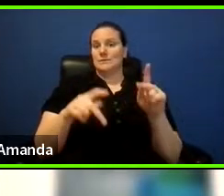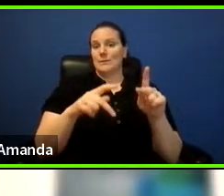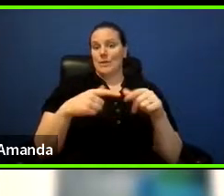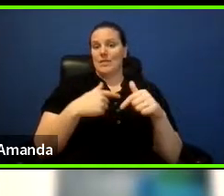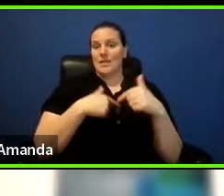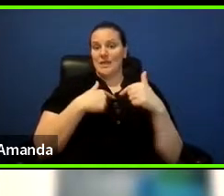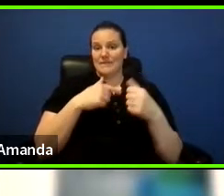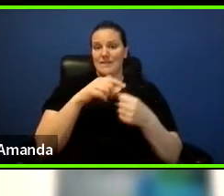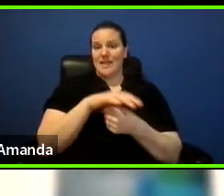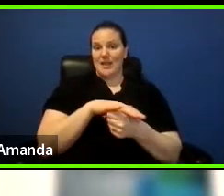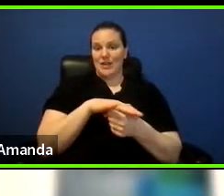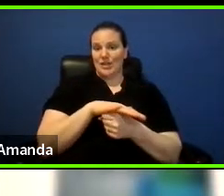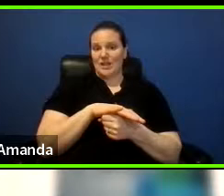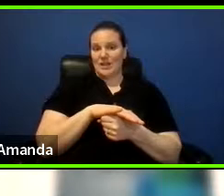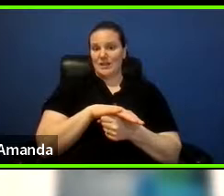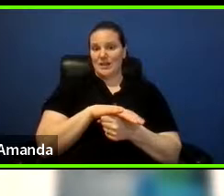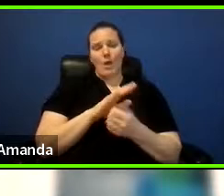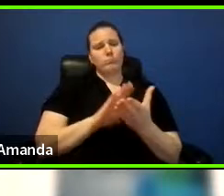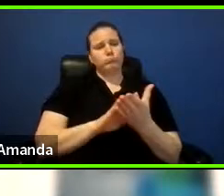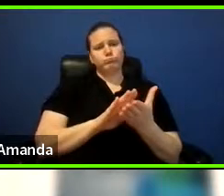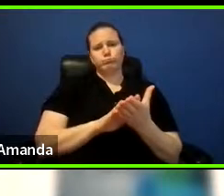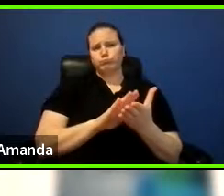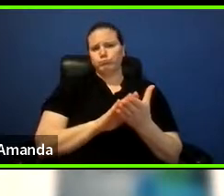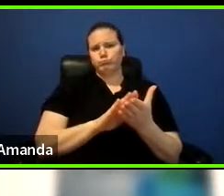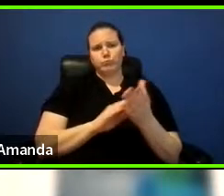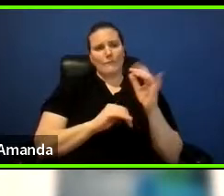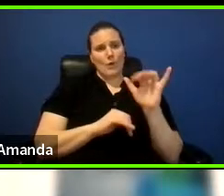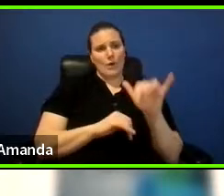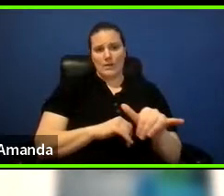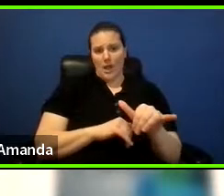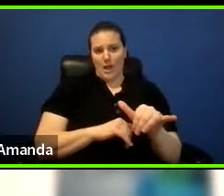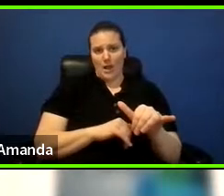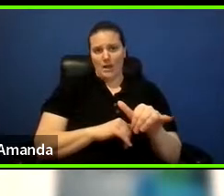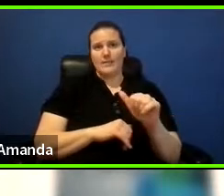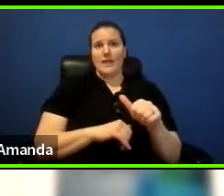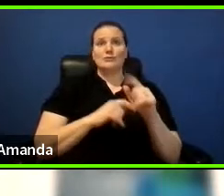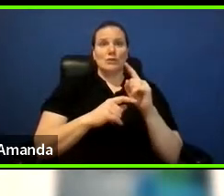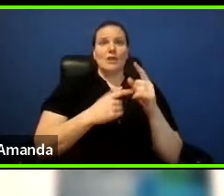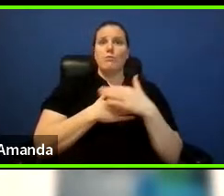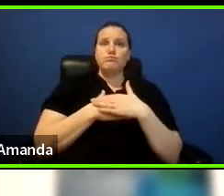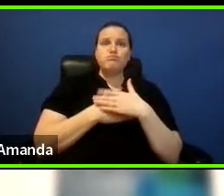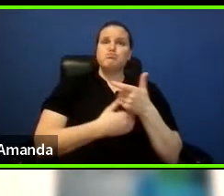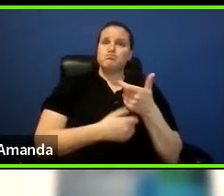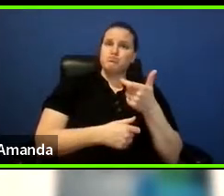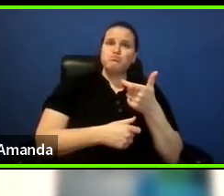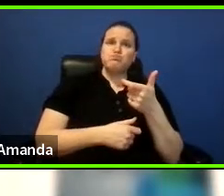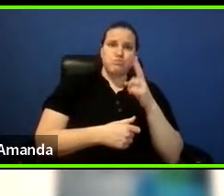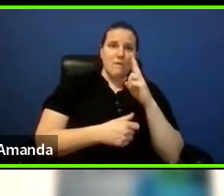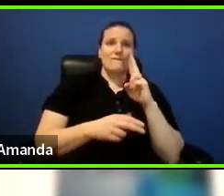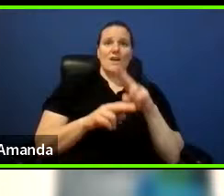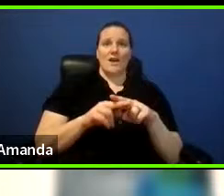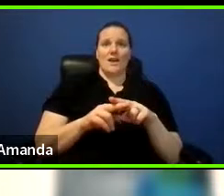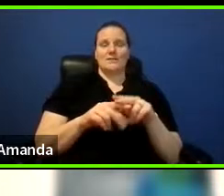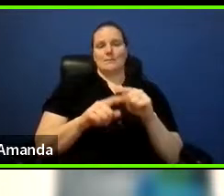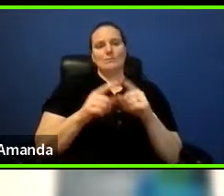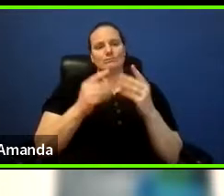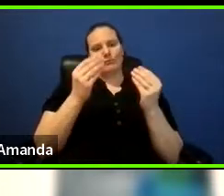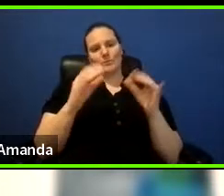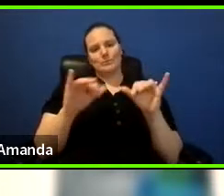the area. And I want to applaud you guys for that, because I think that it's really entertaining to watch, but it's also very